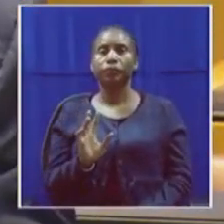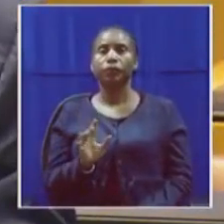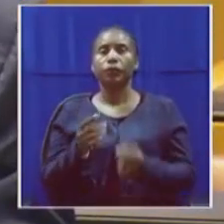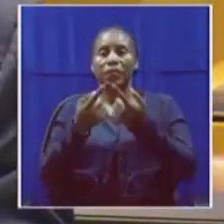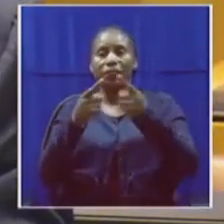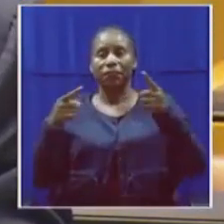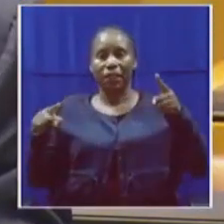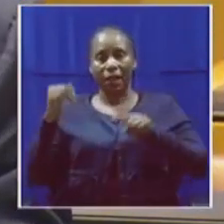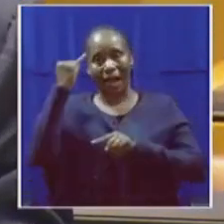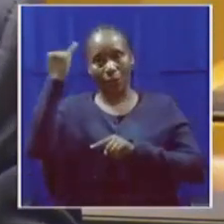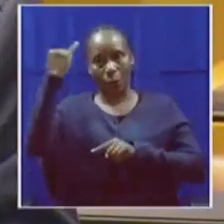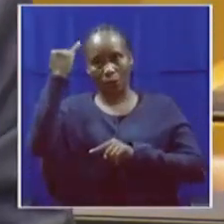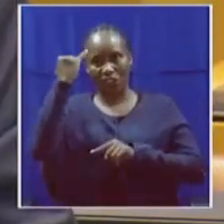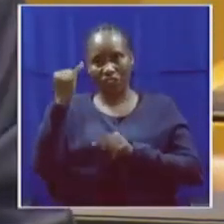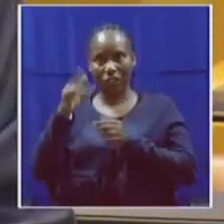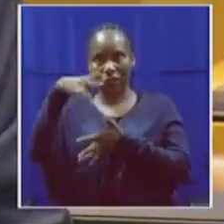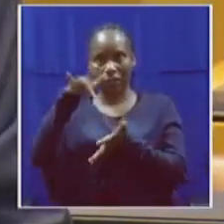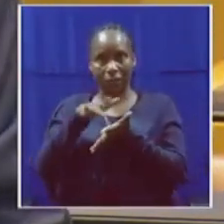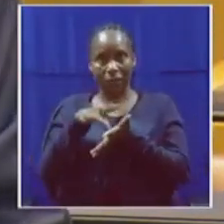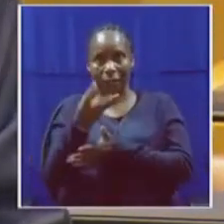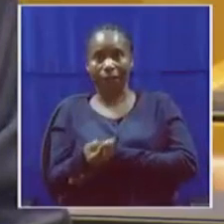ideological positions.